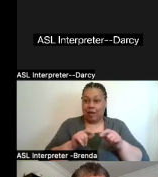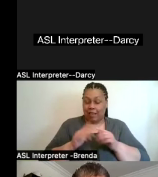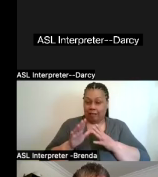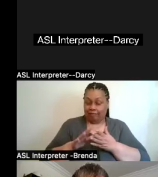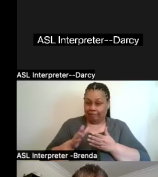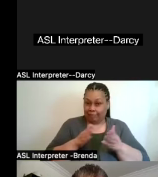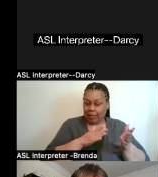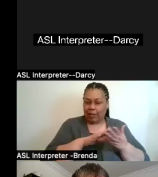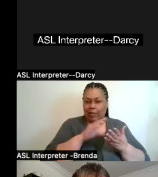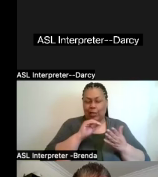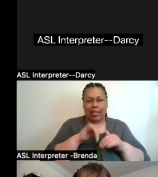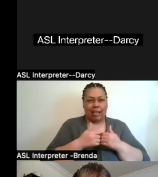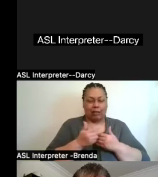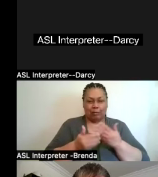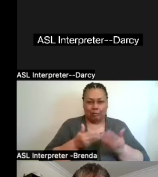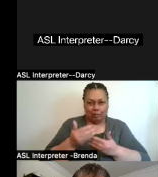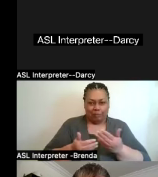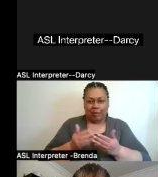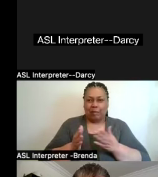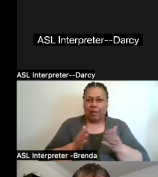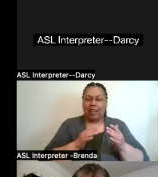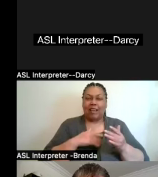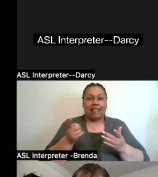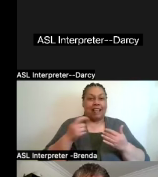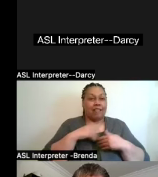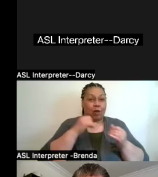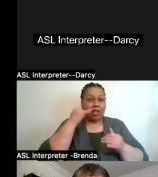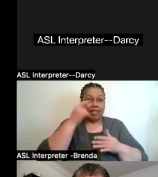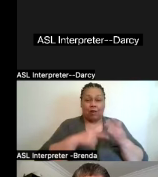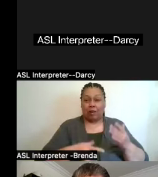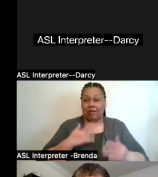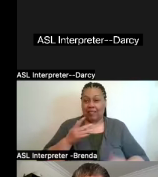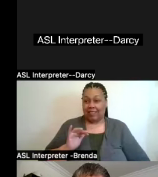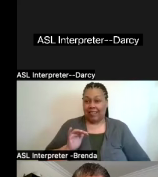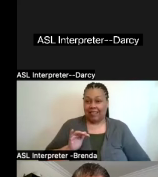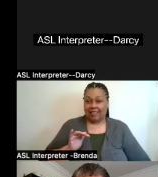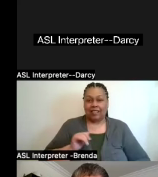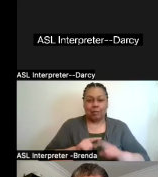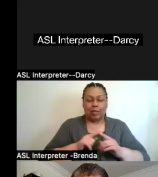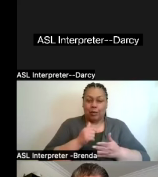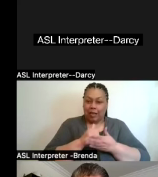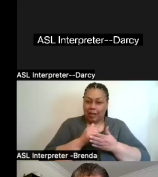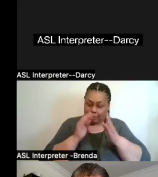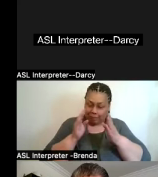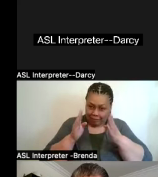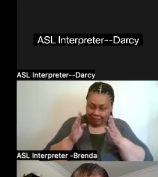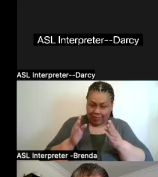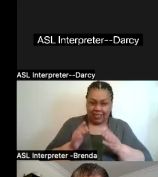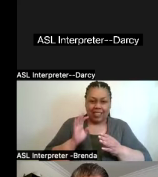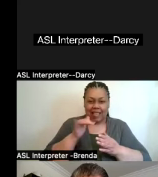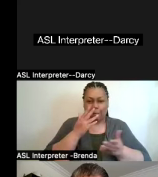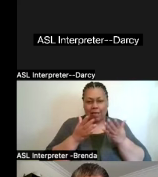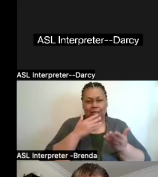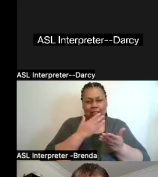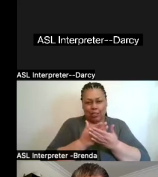as adults, they have no frame of reference of what it's like. So to help get their attention and all, I think this might be another good tool in